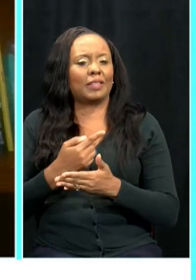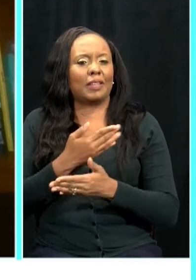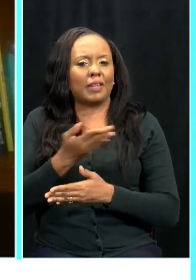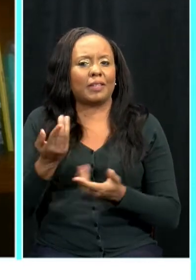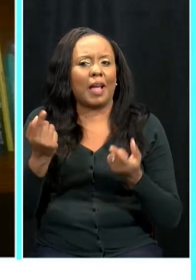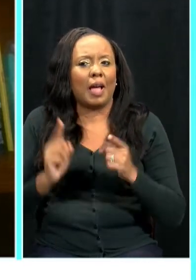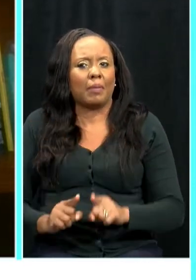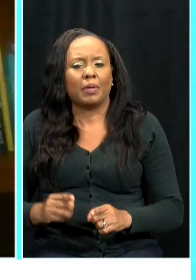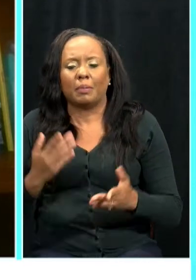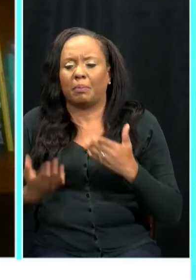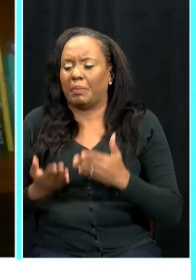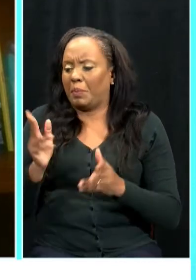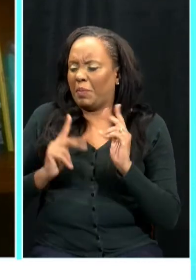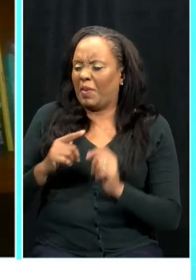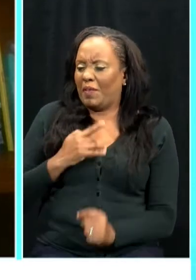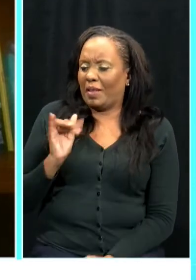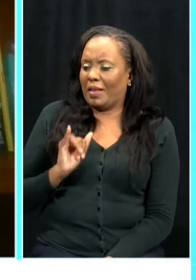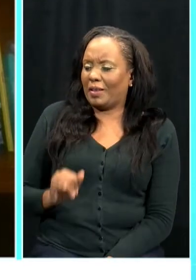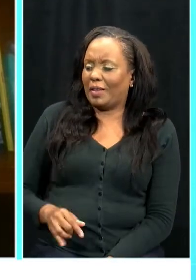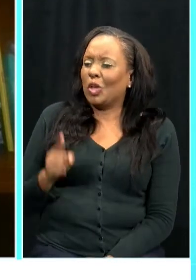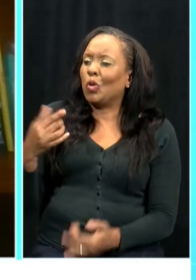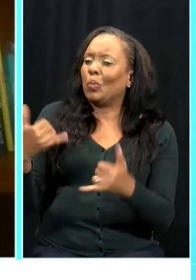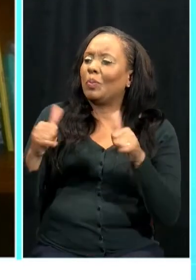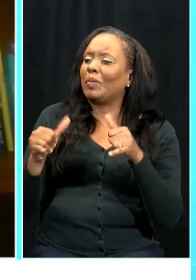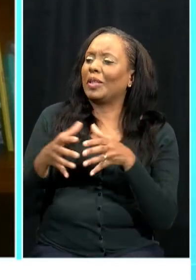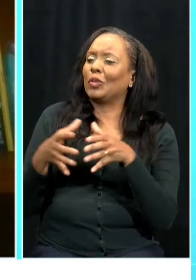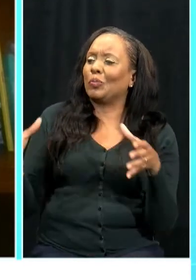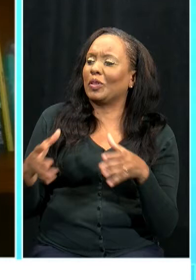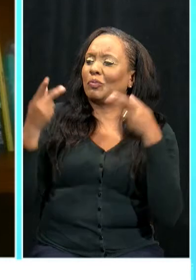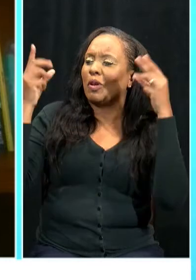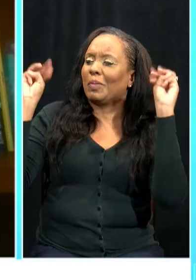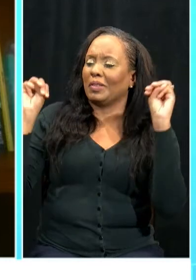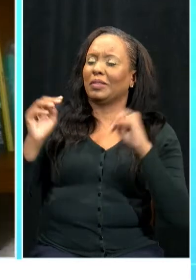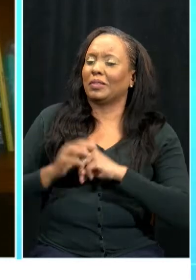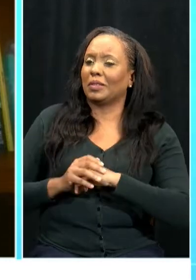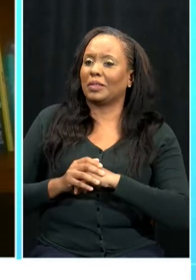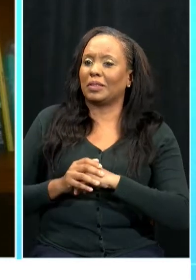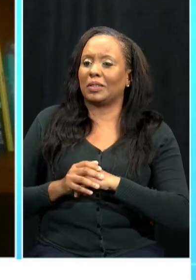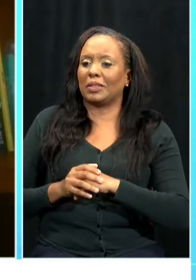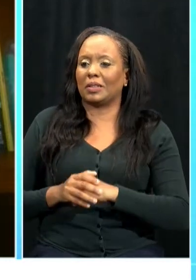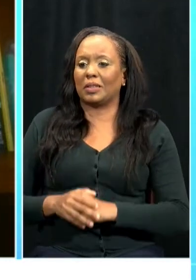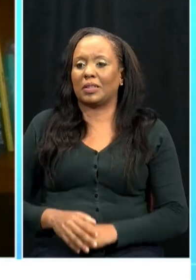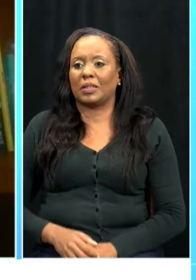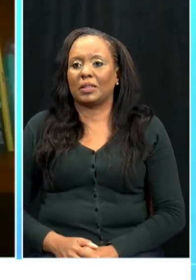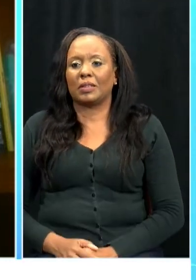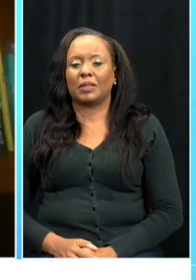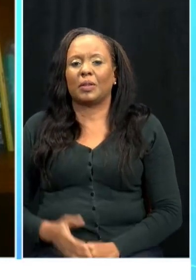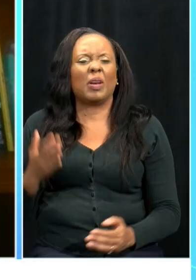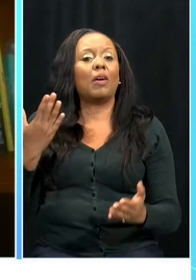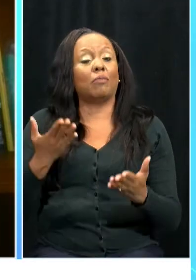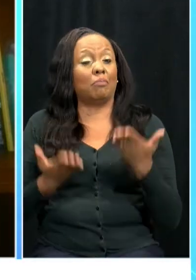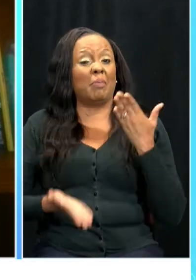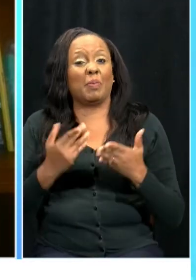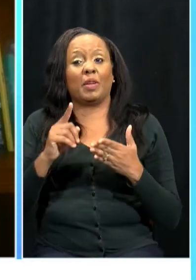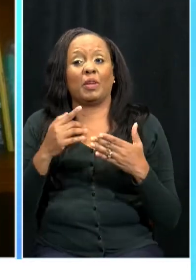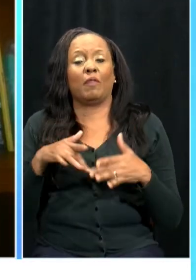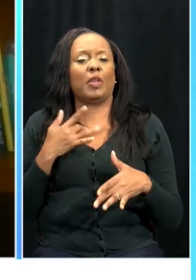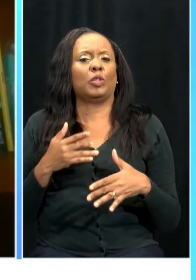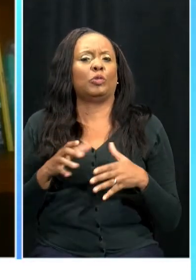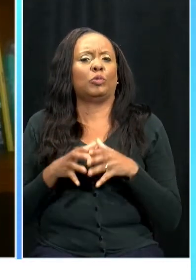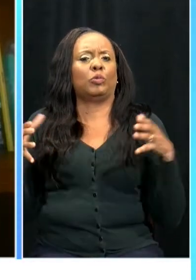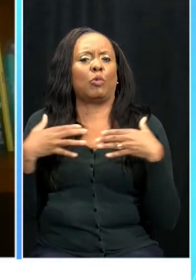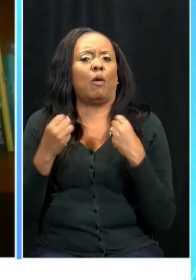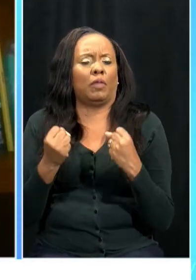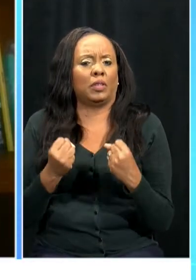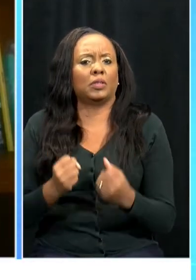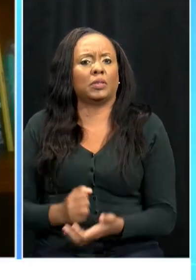some people might say, but you're playing too much, or you're too You're too very confident. You're too confident. right. And